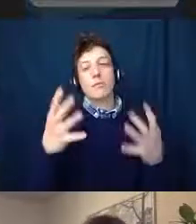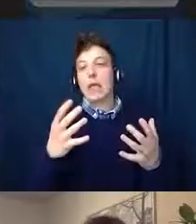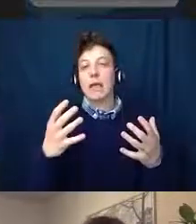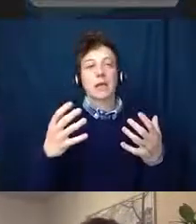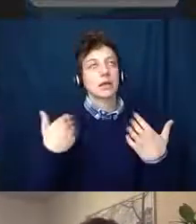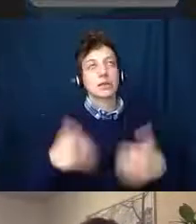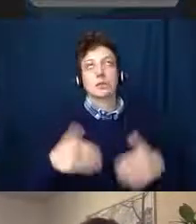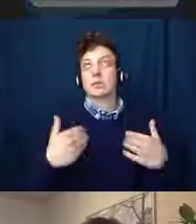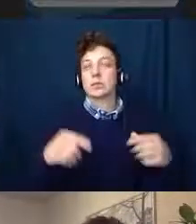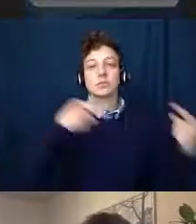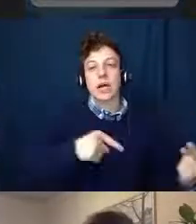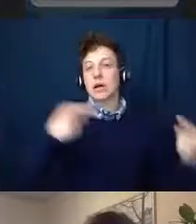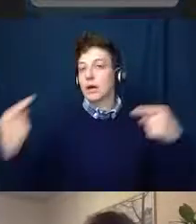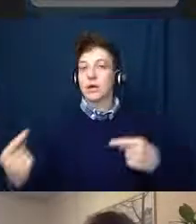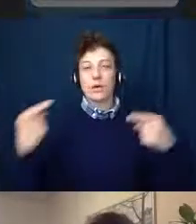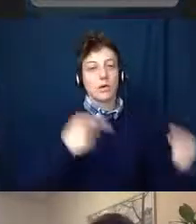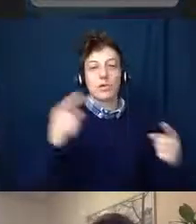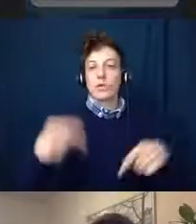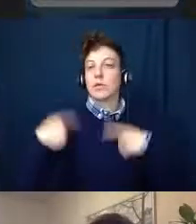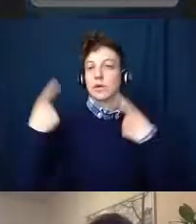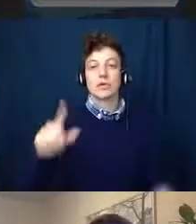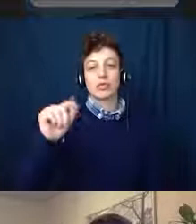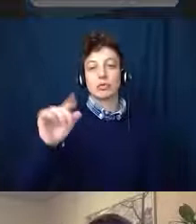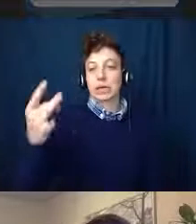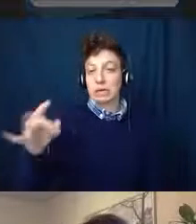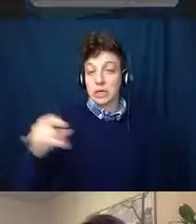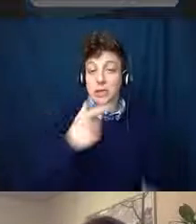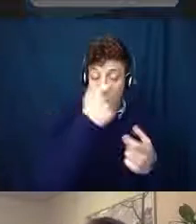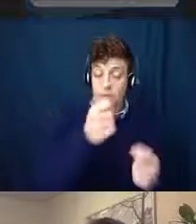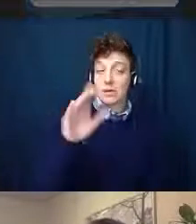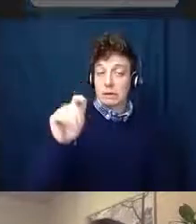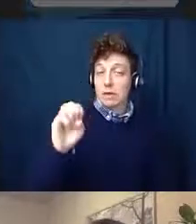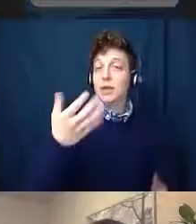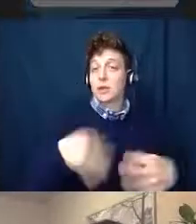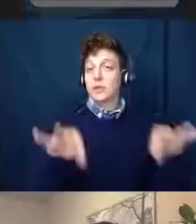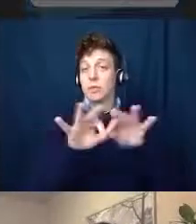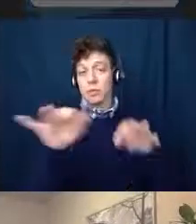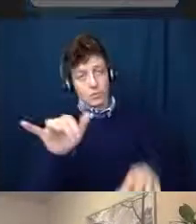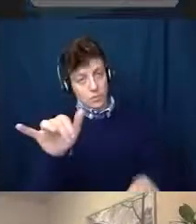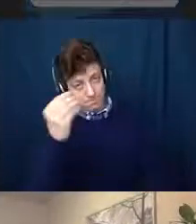forth legally, and it's a really interesting case and a really important one.